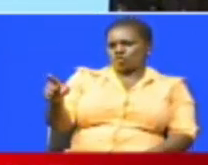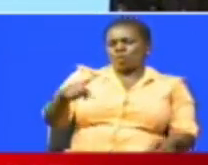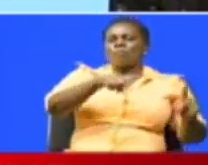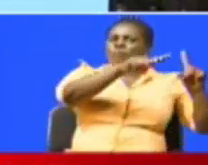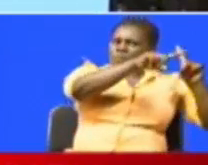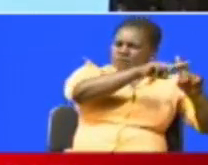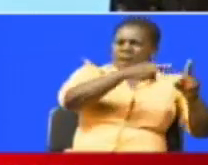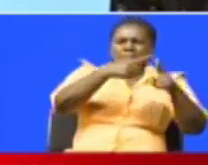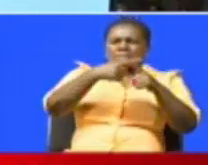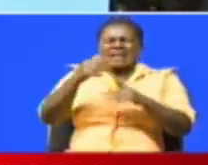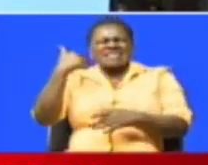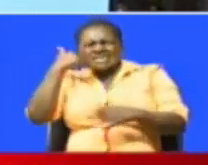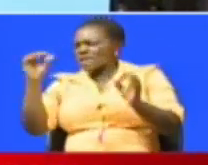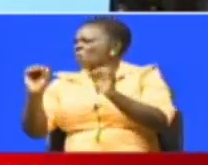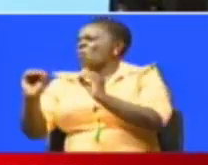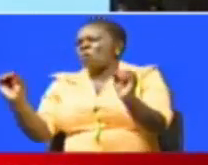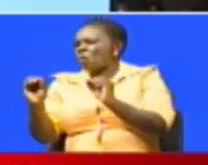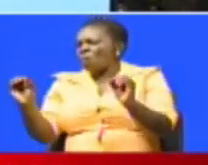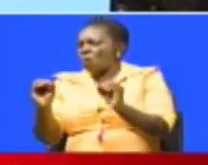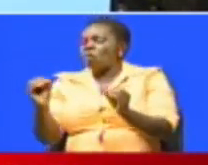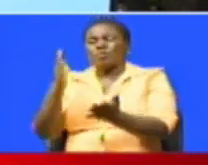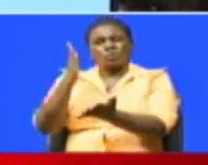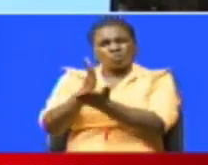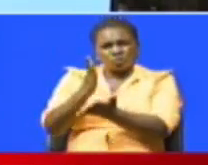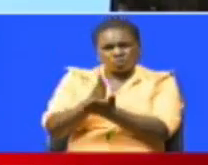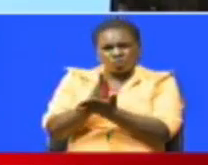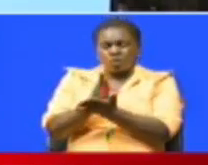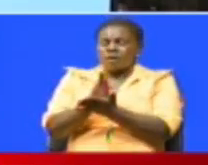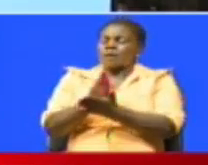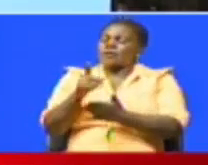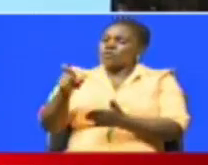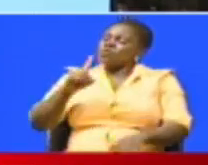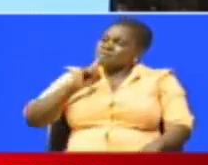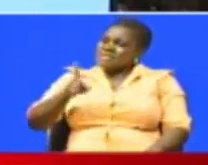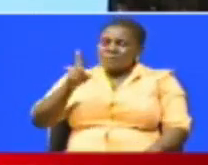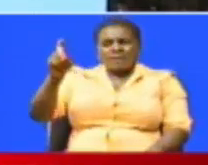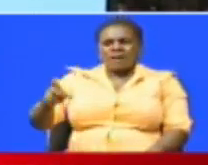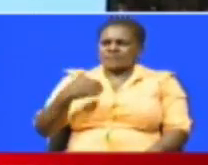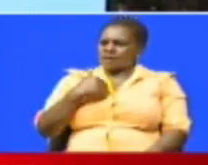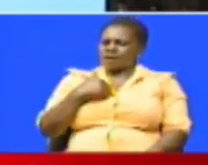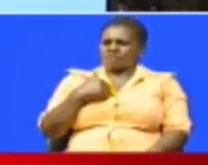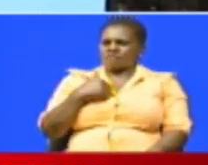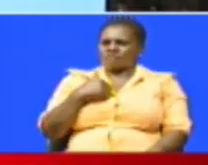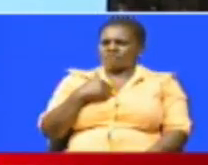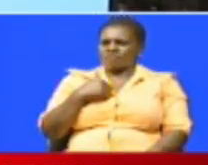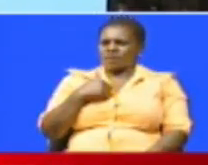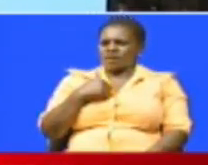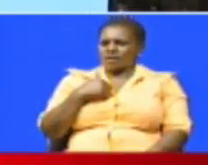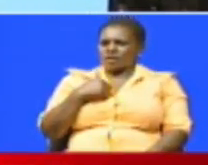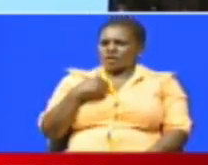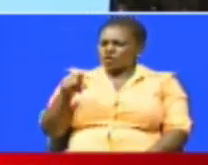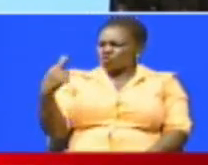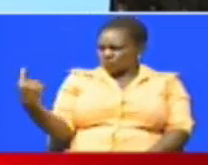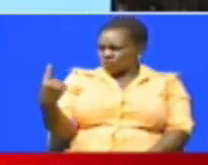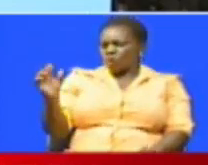positive, but they are not unwell. So really, if you are disciplined, there is no reason for you to be held